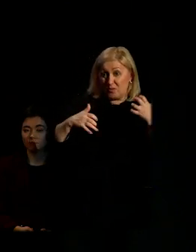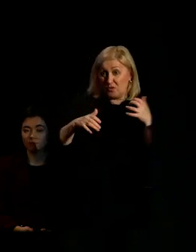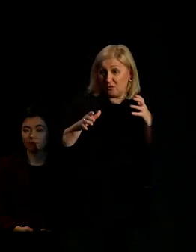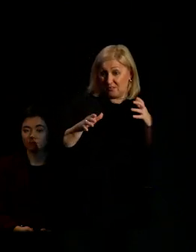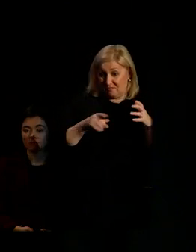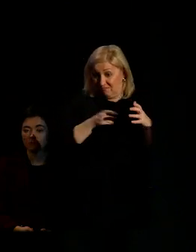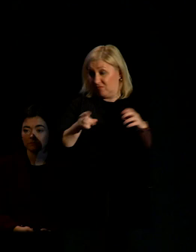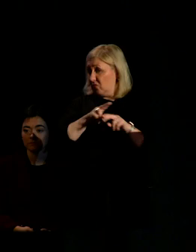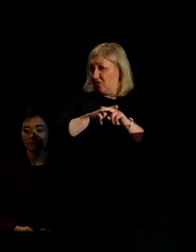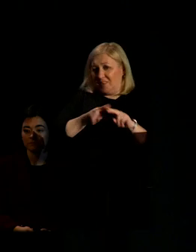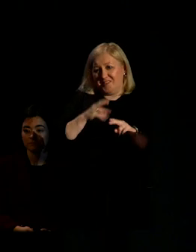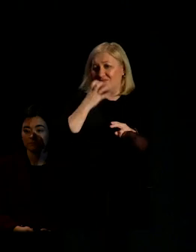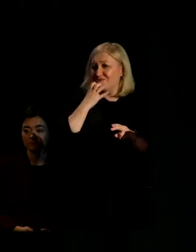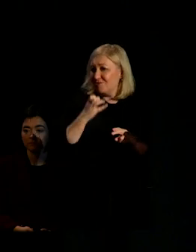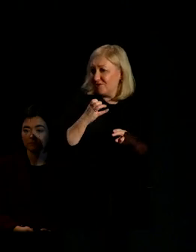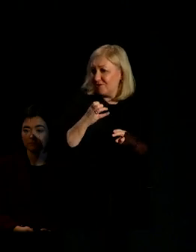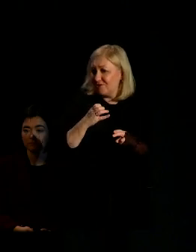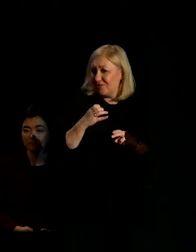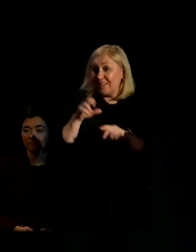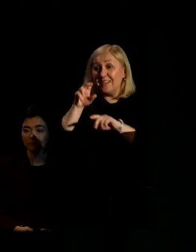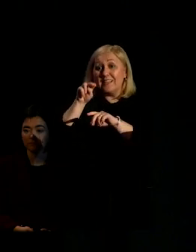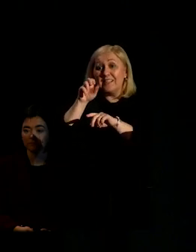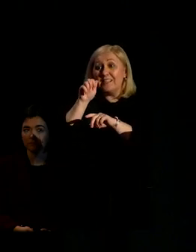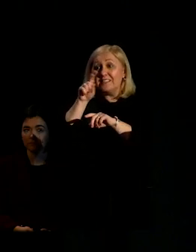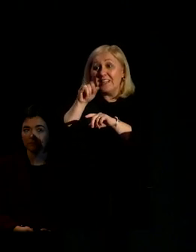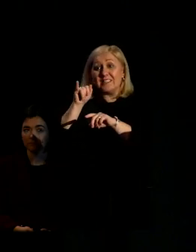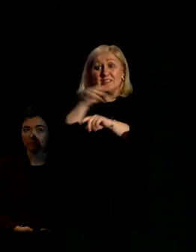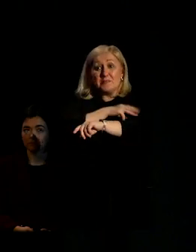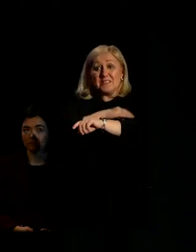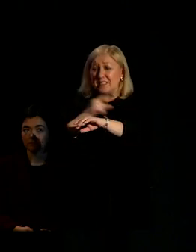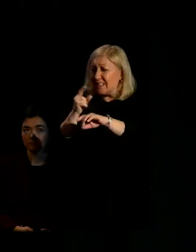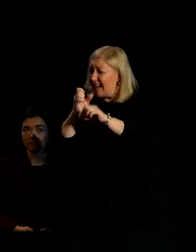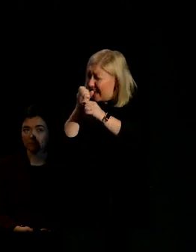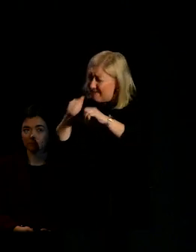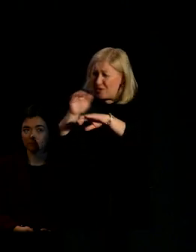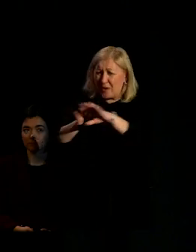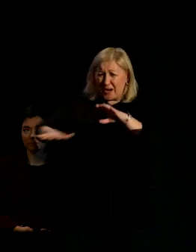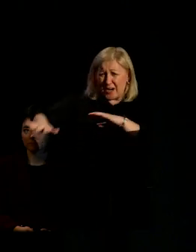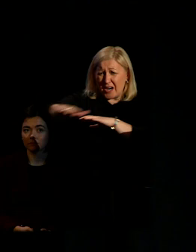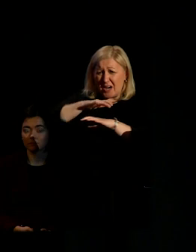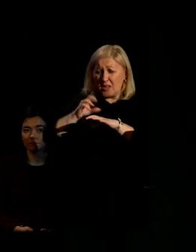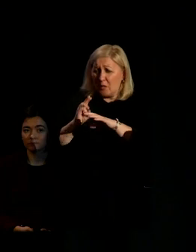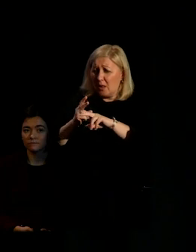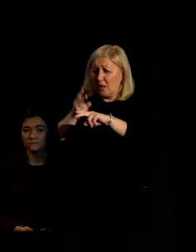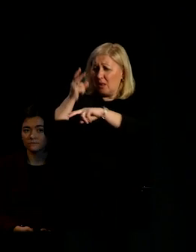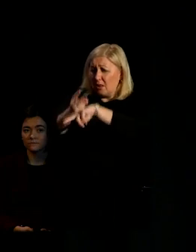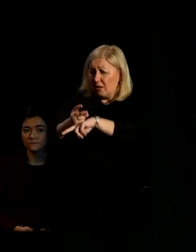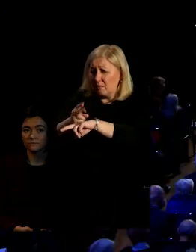There were Nazi police everywhere preventing the Jews from going wherever they had always been able to